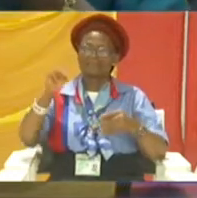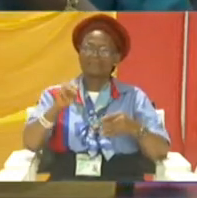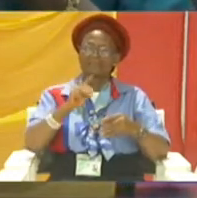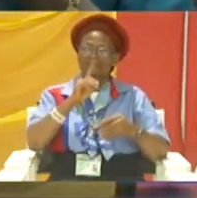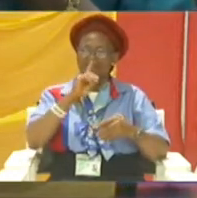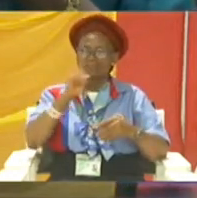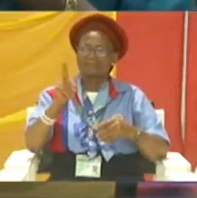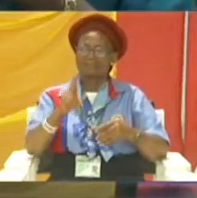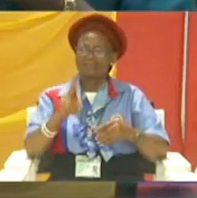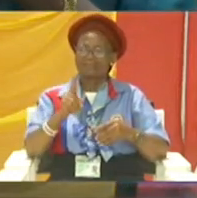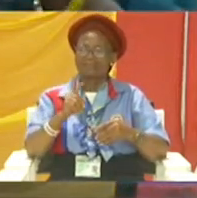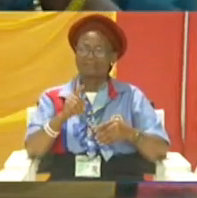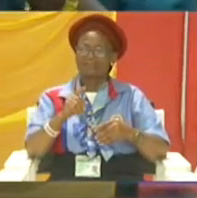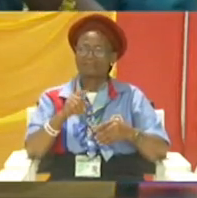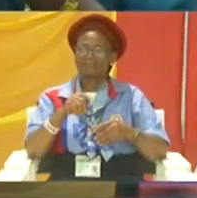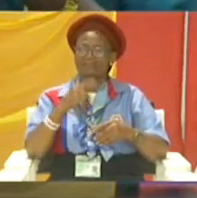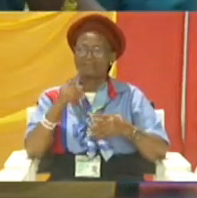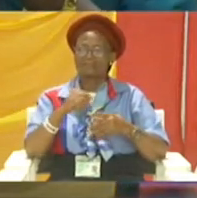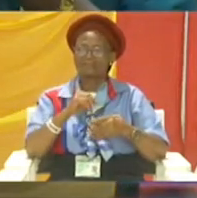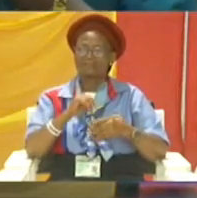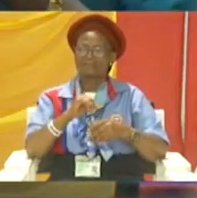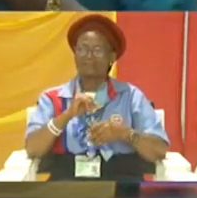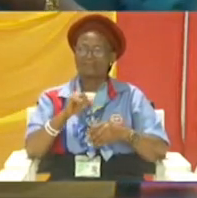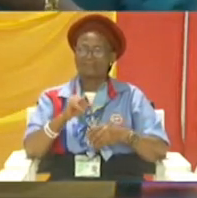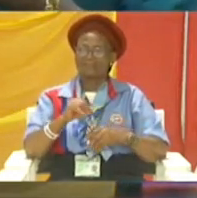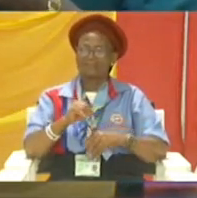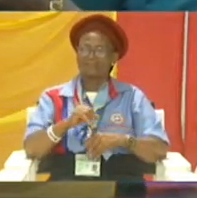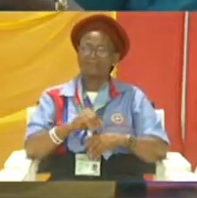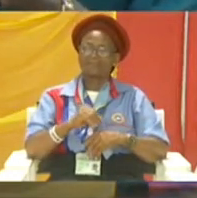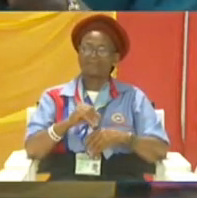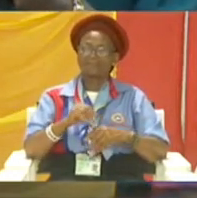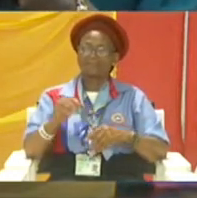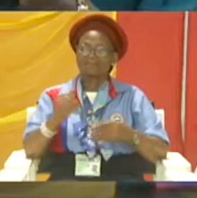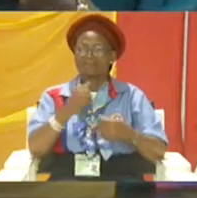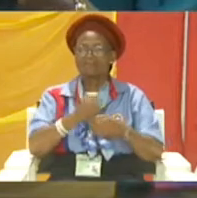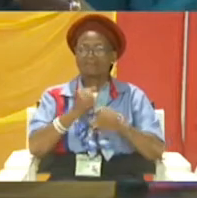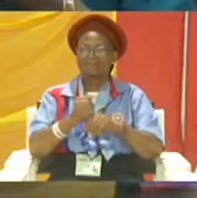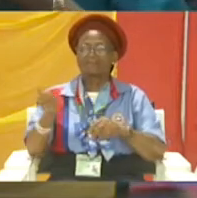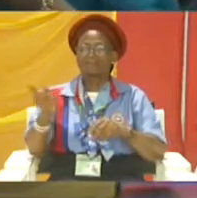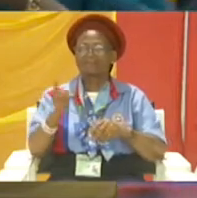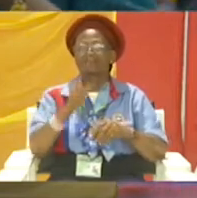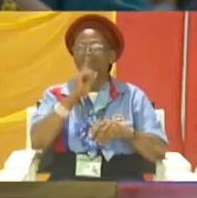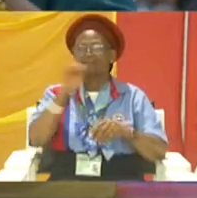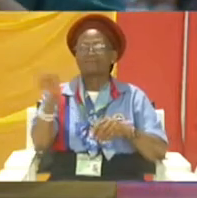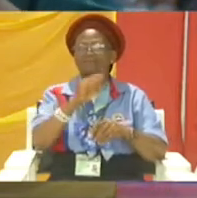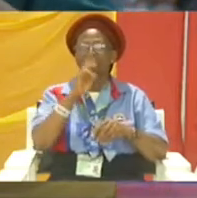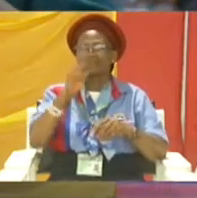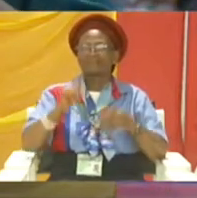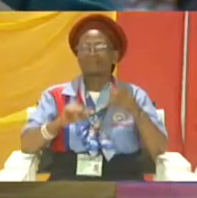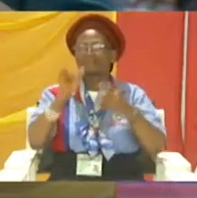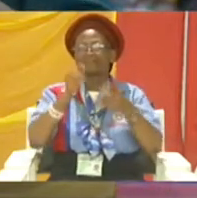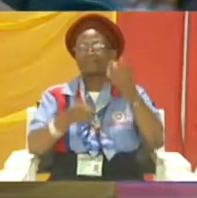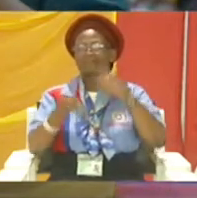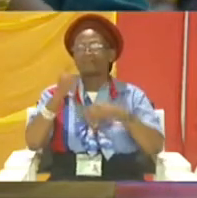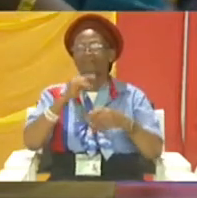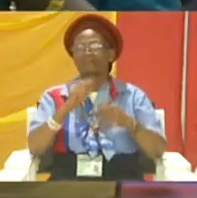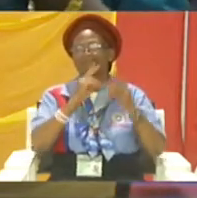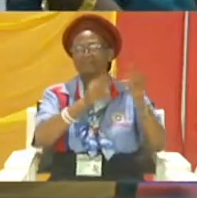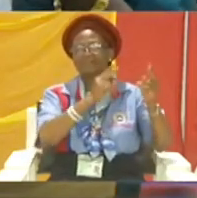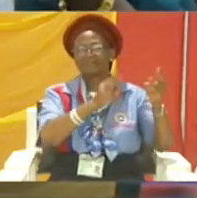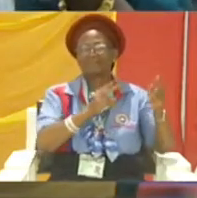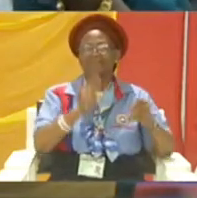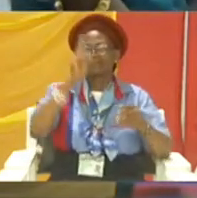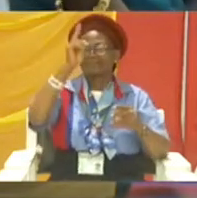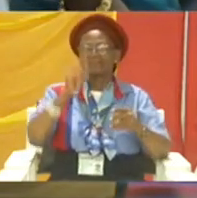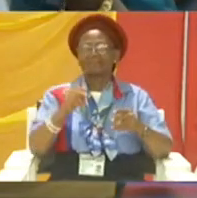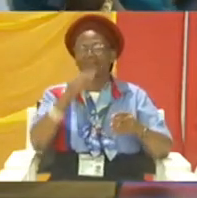tonight. And if you are still coming, you have to hurry up now. Because we will soon